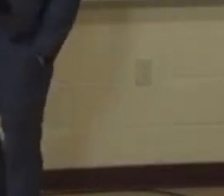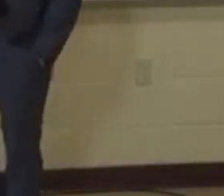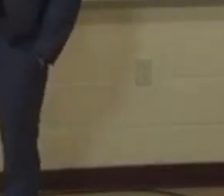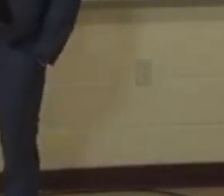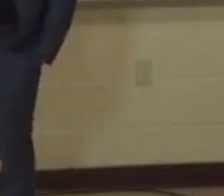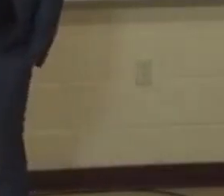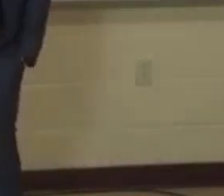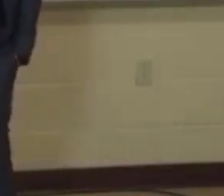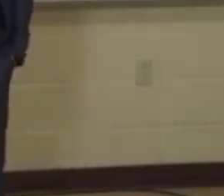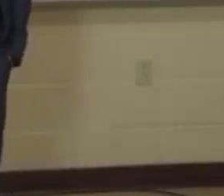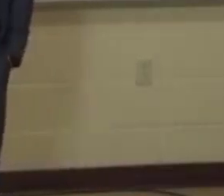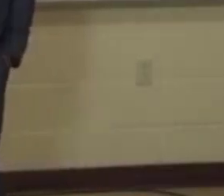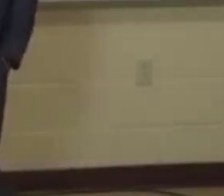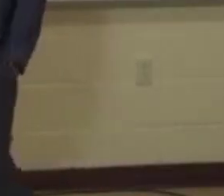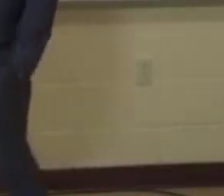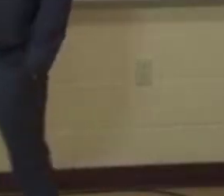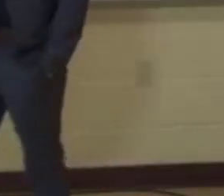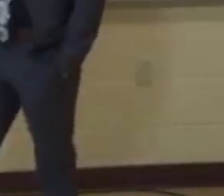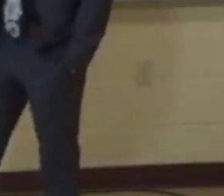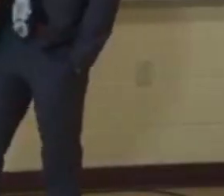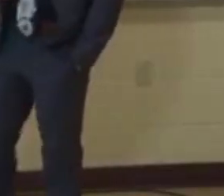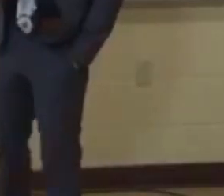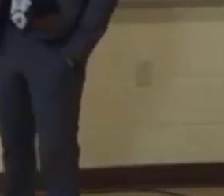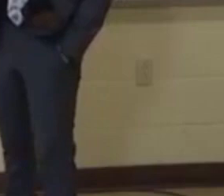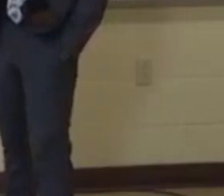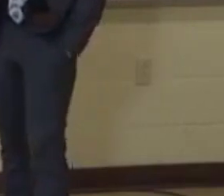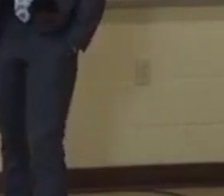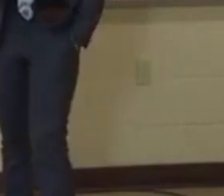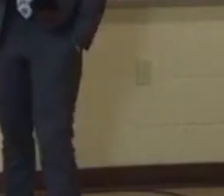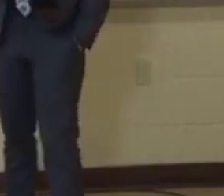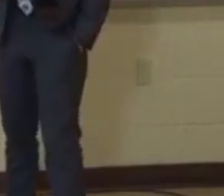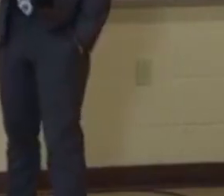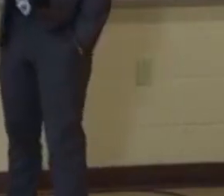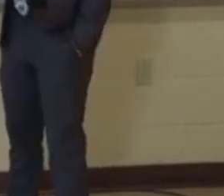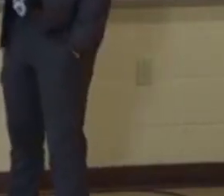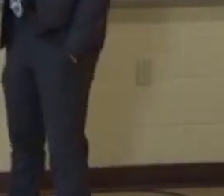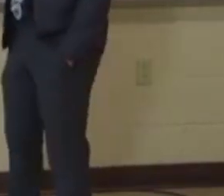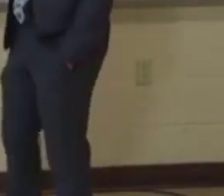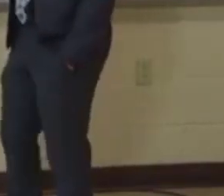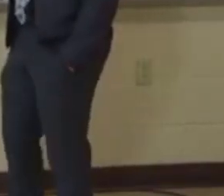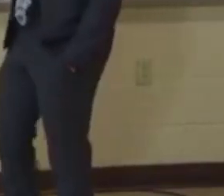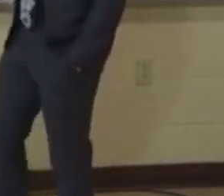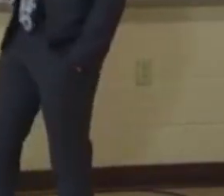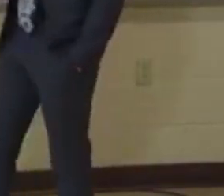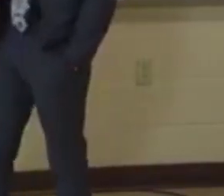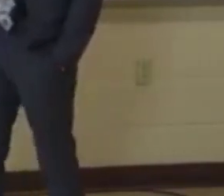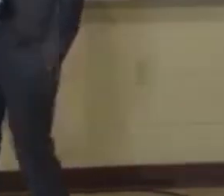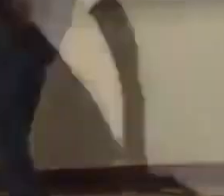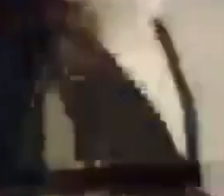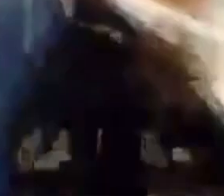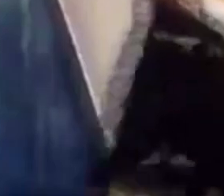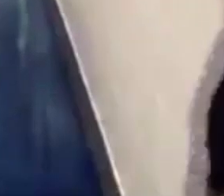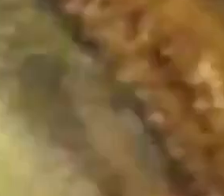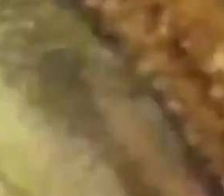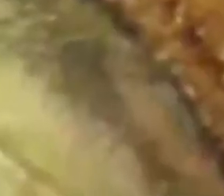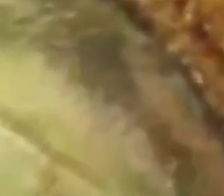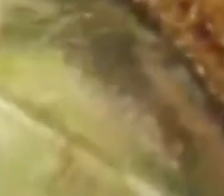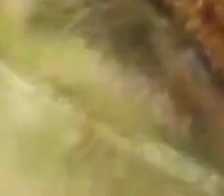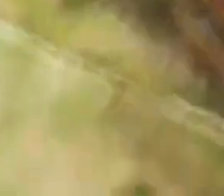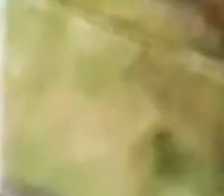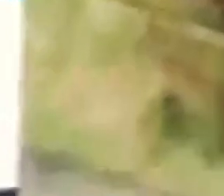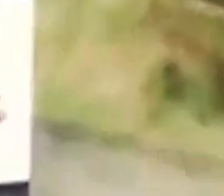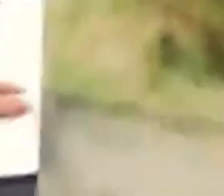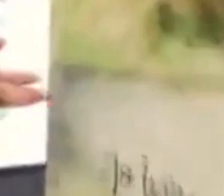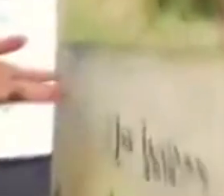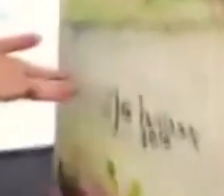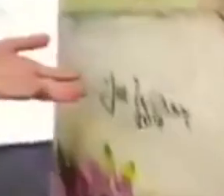Good morning. Happy Tuesday. So here we are talking about the High School Algebra 1 course. A quick introduction. My name is